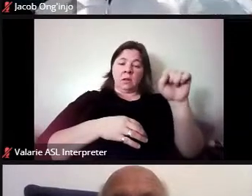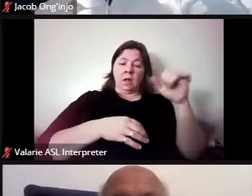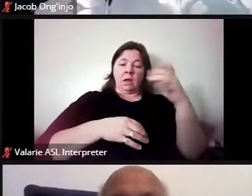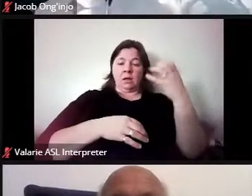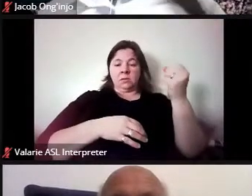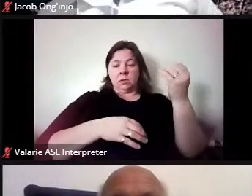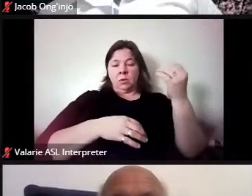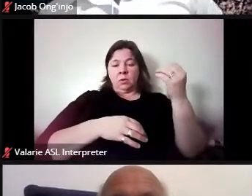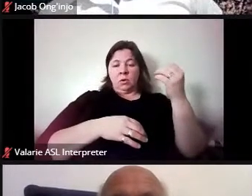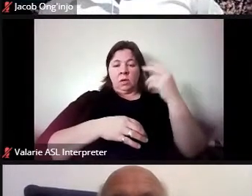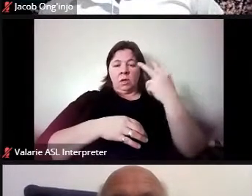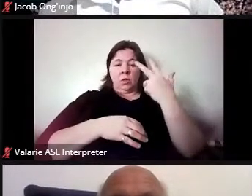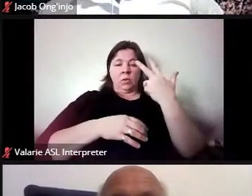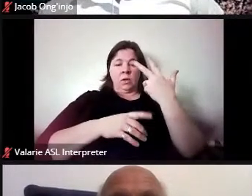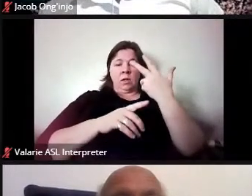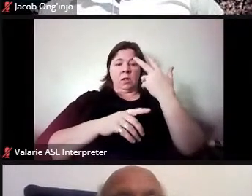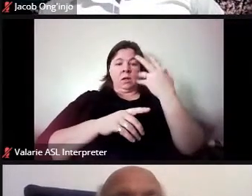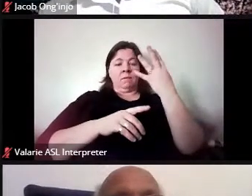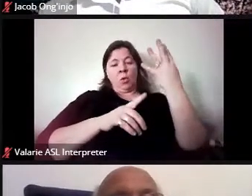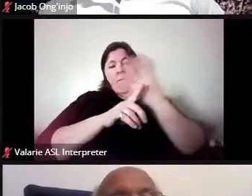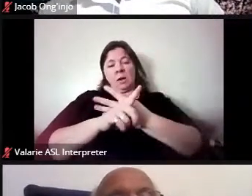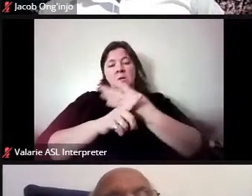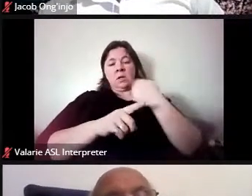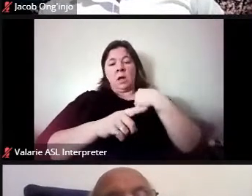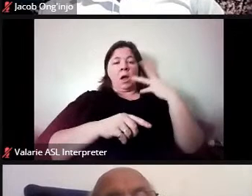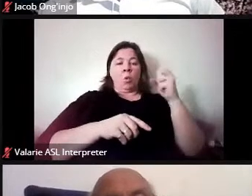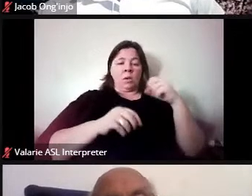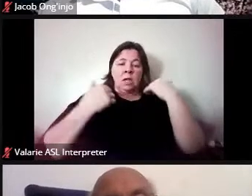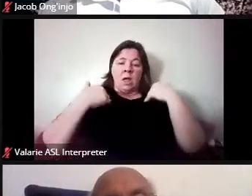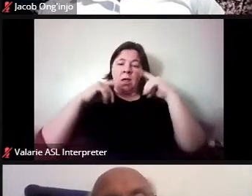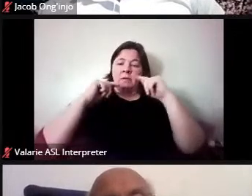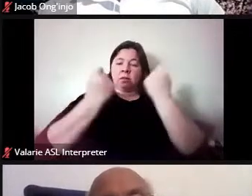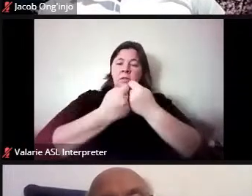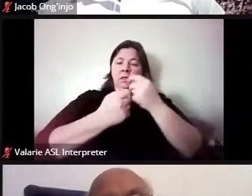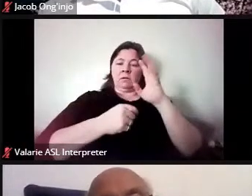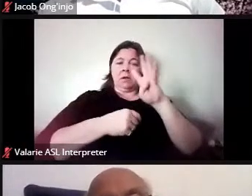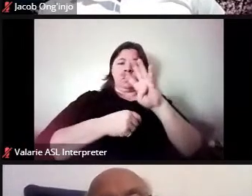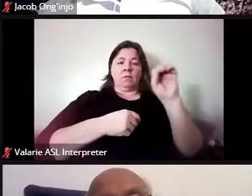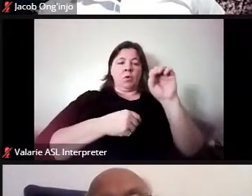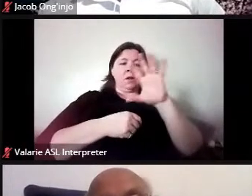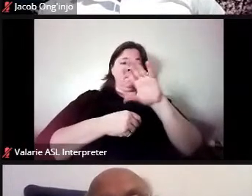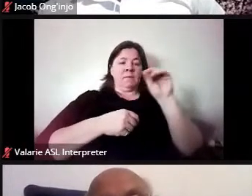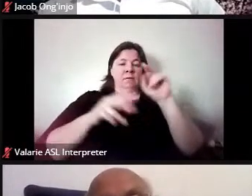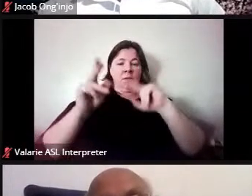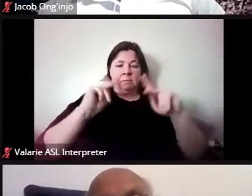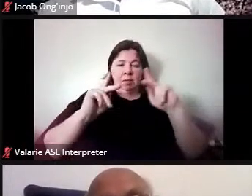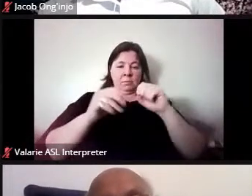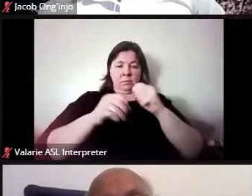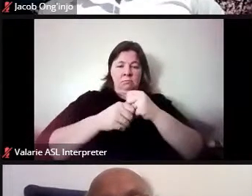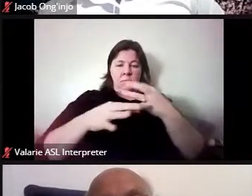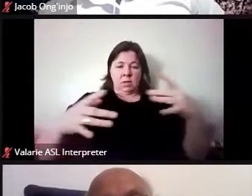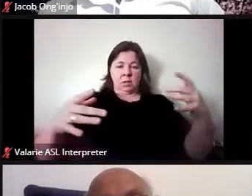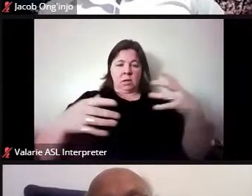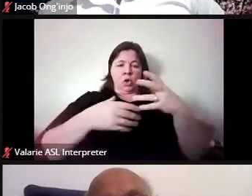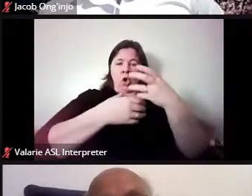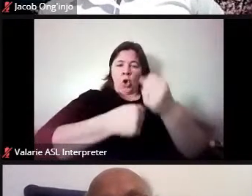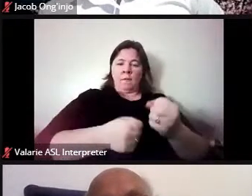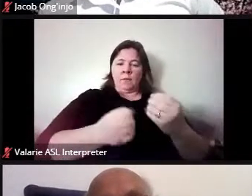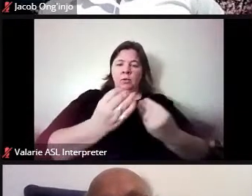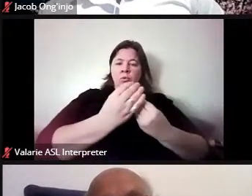So in 3-4 months, like I was having a team of 40-50 people, and the confidence was